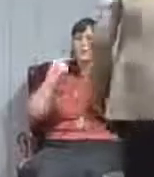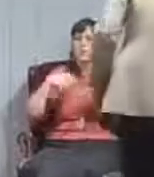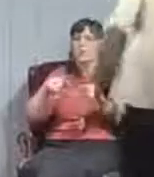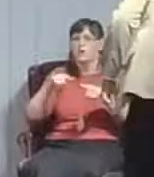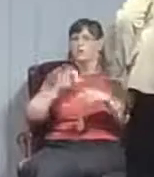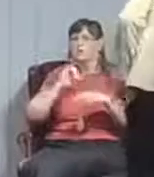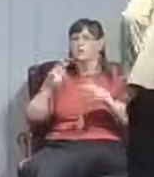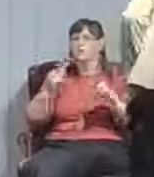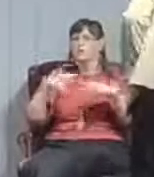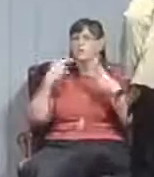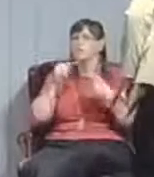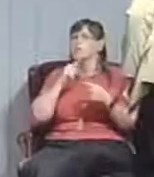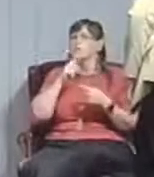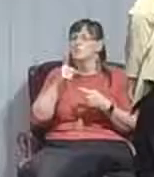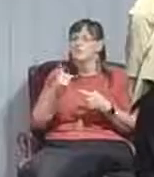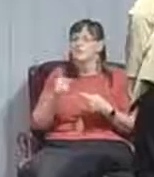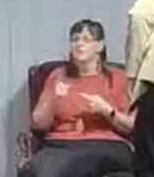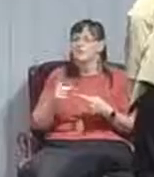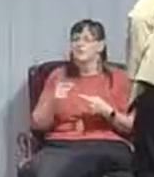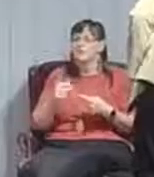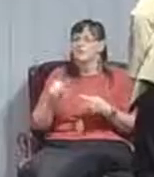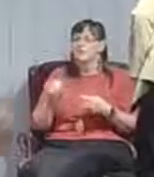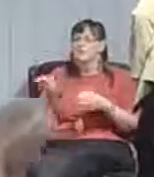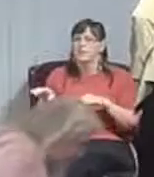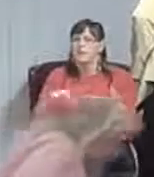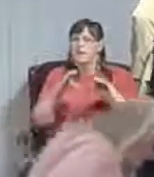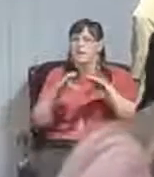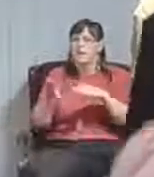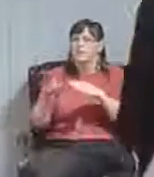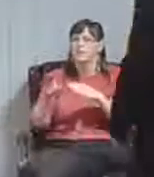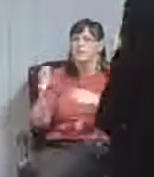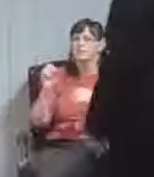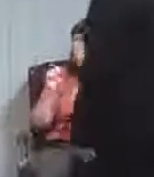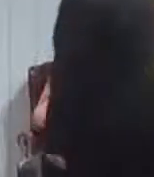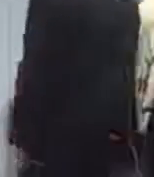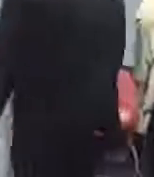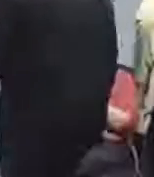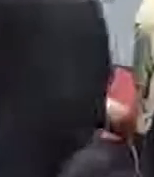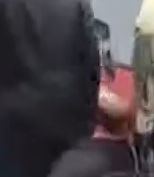a very real, very active and powerful enemy, that we're not ignorant of his devices,